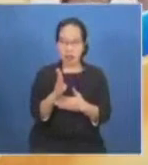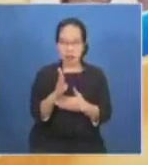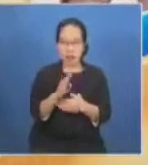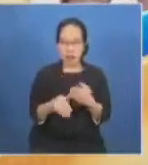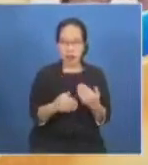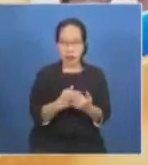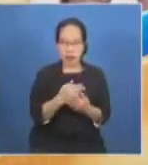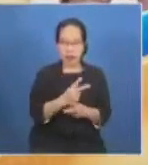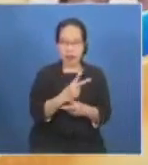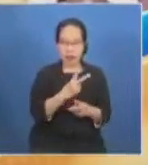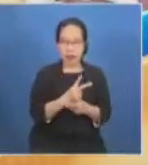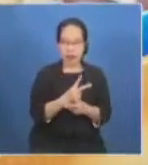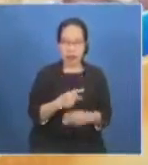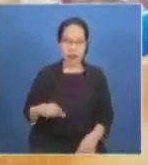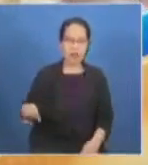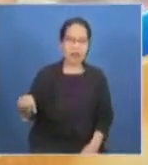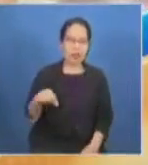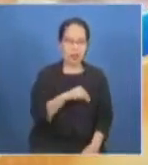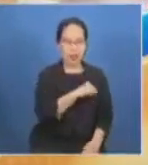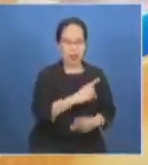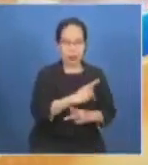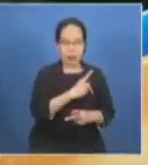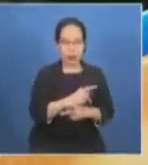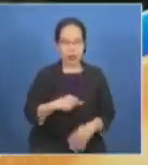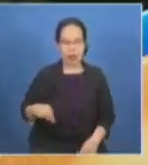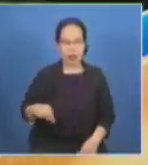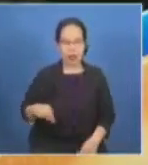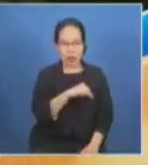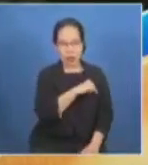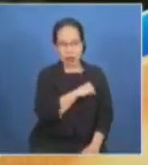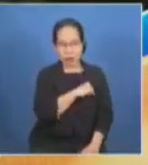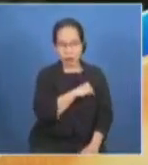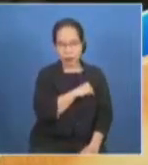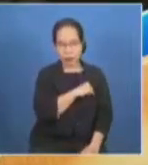all His protection for us.